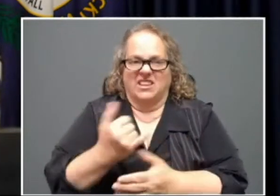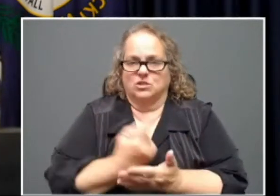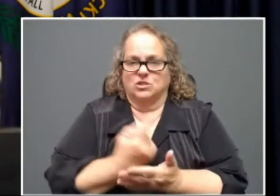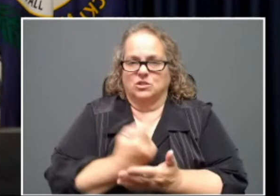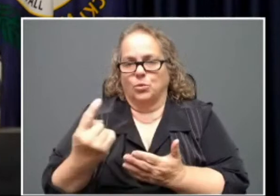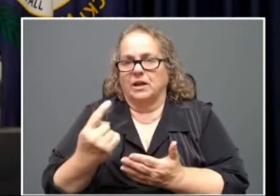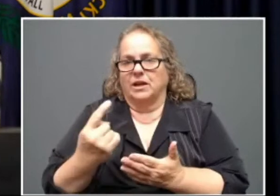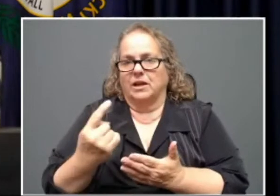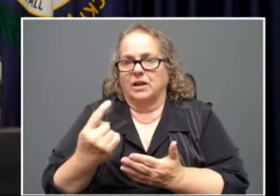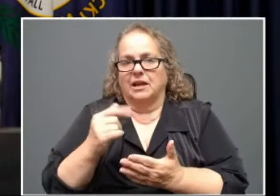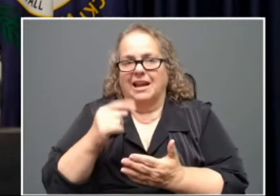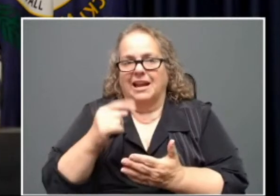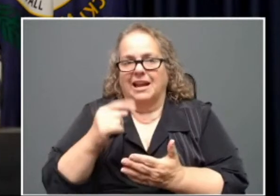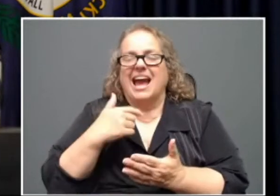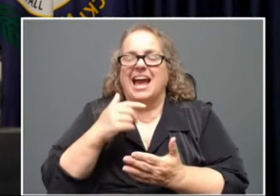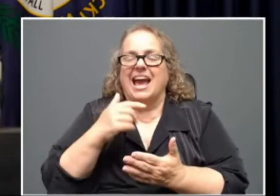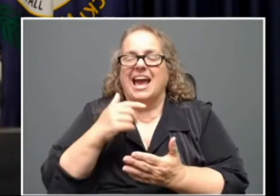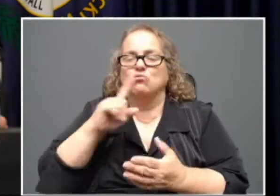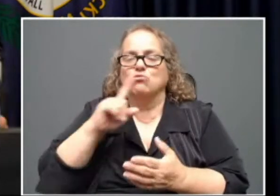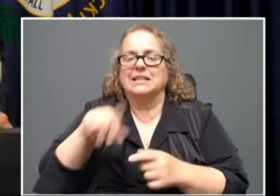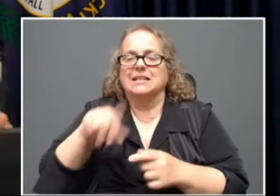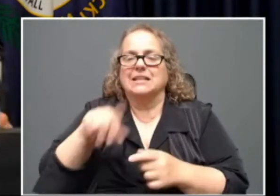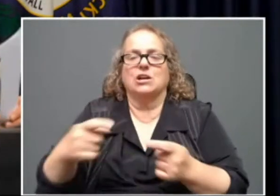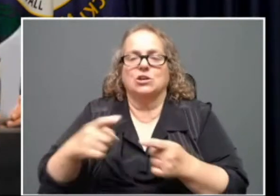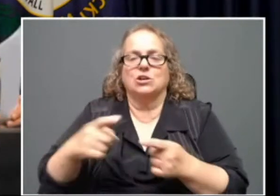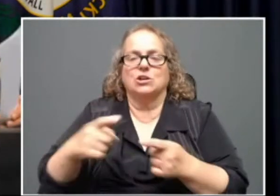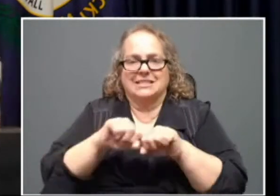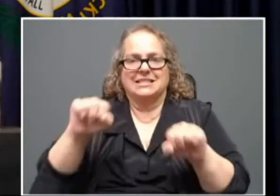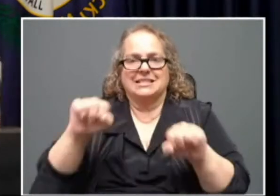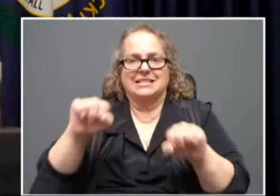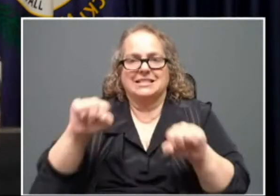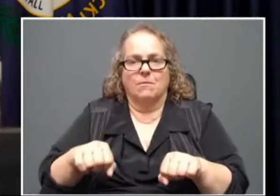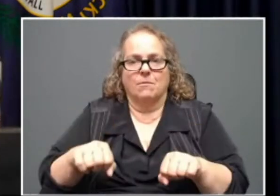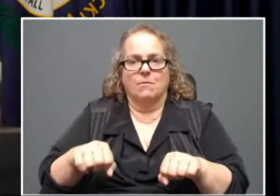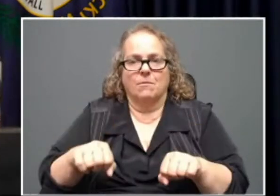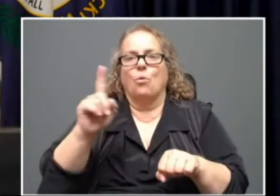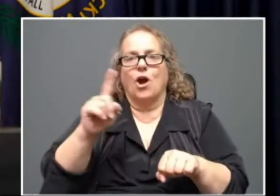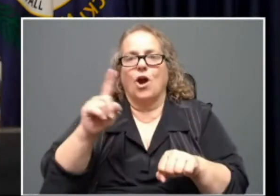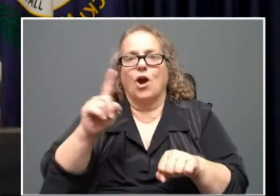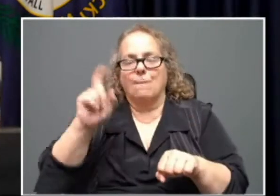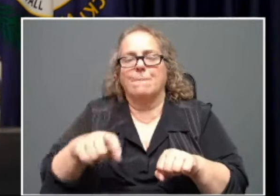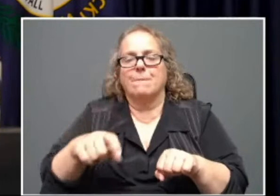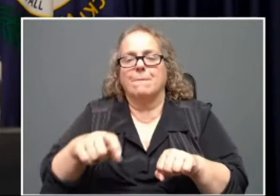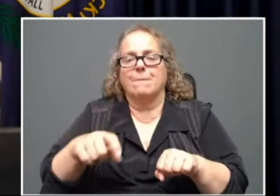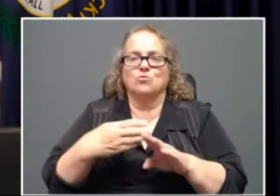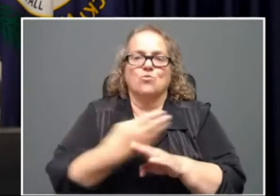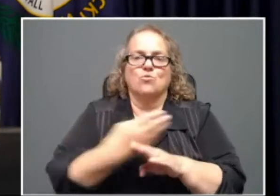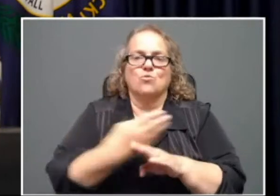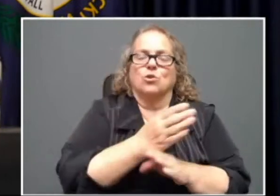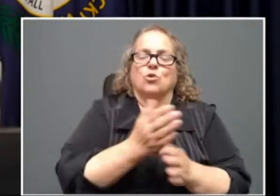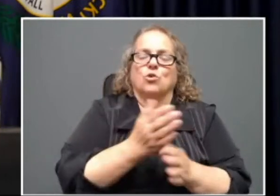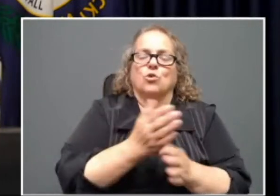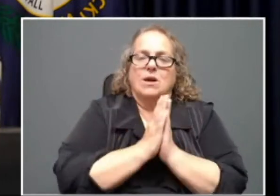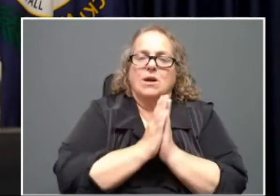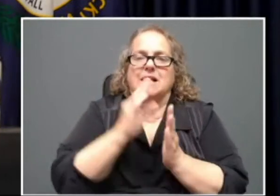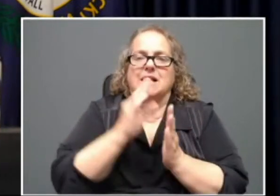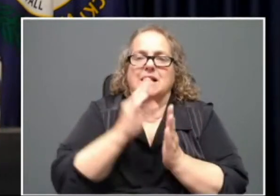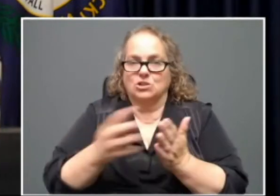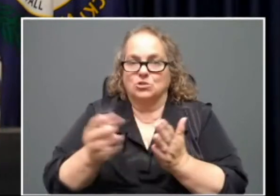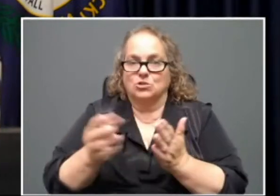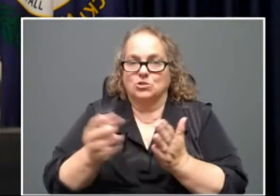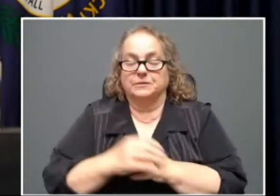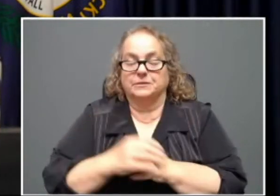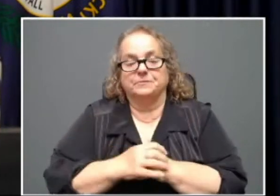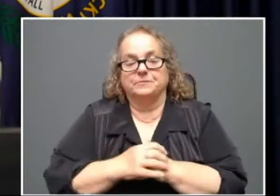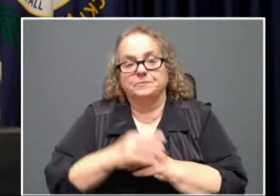have to do with the system through which they route requests and ultimately schedule them. Tom Latek